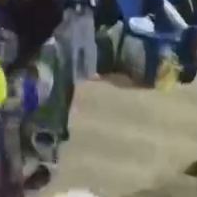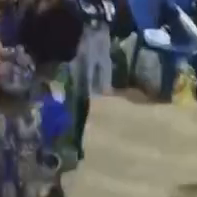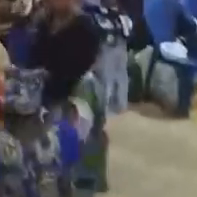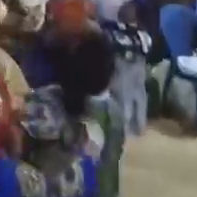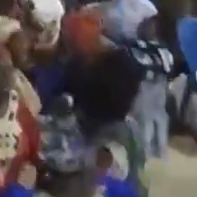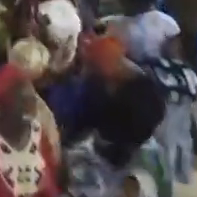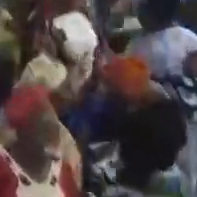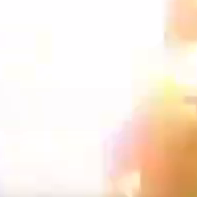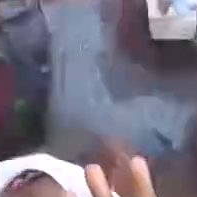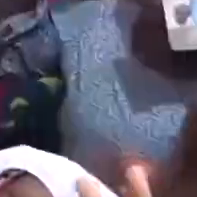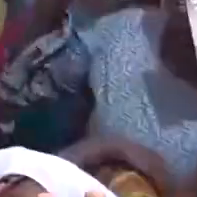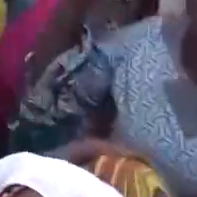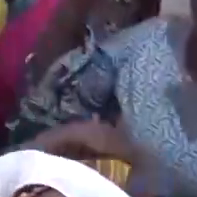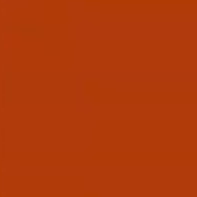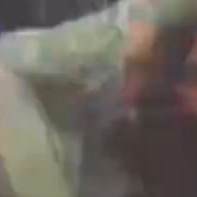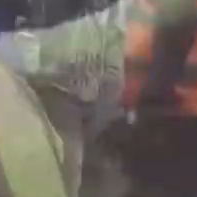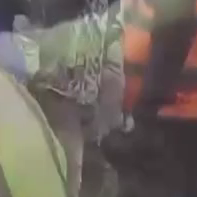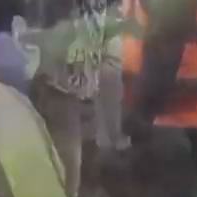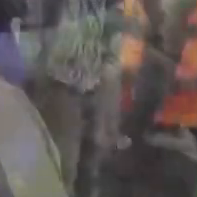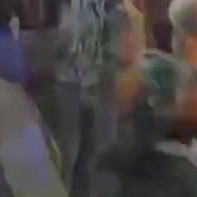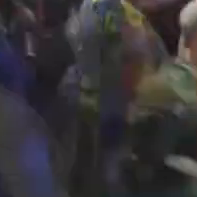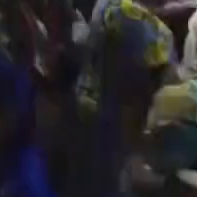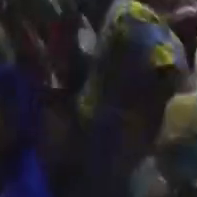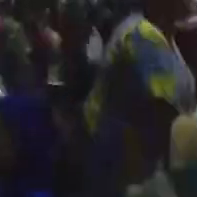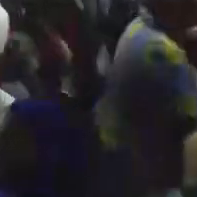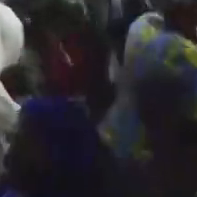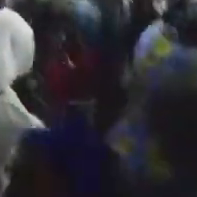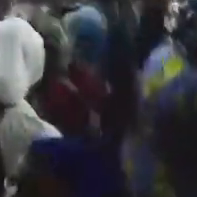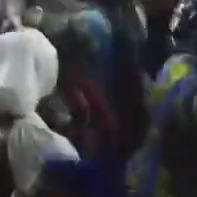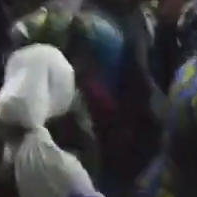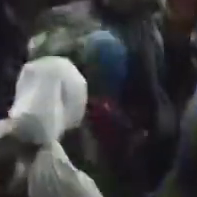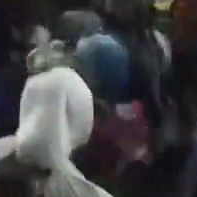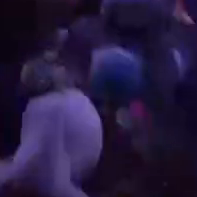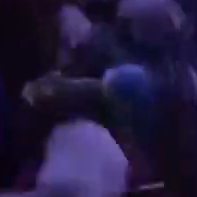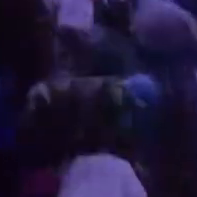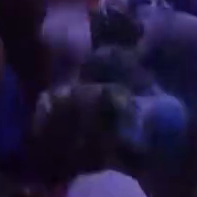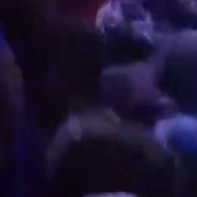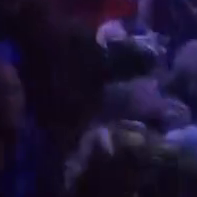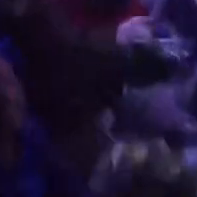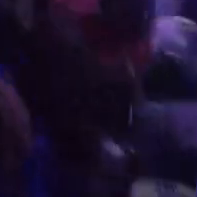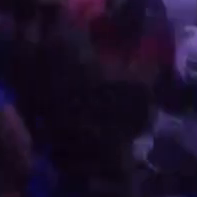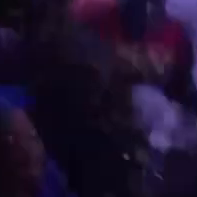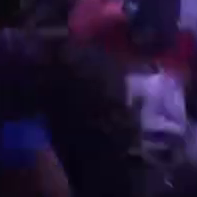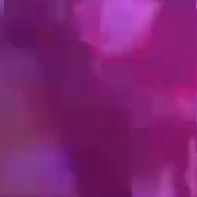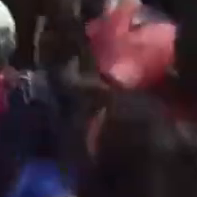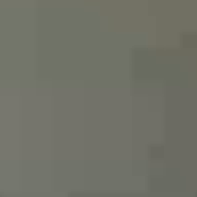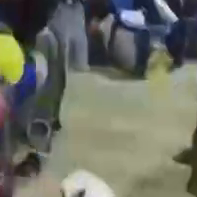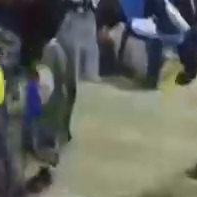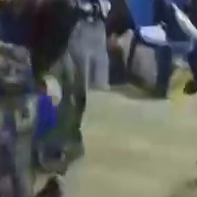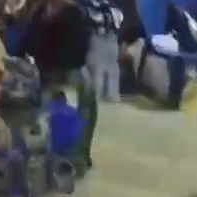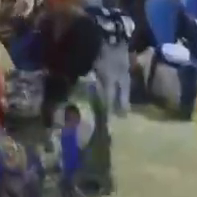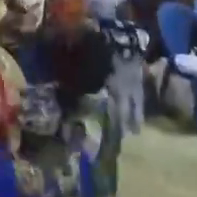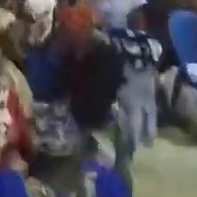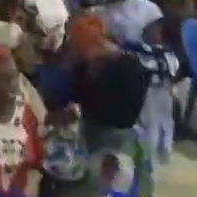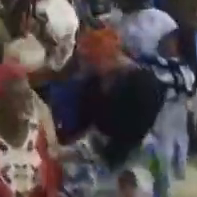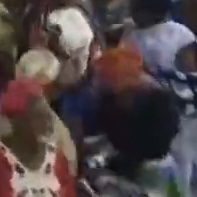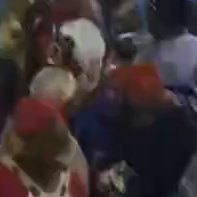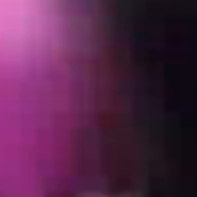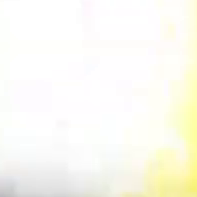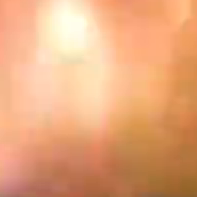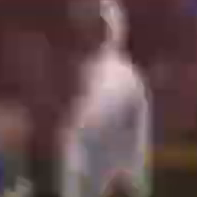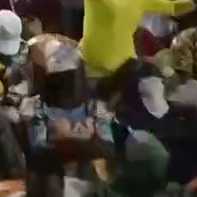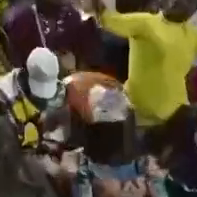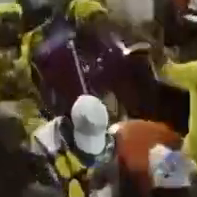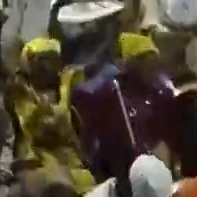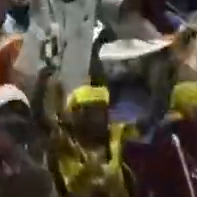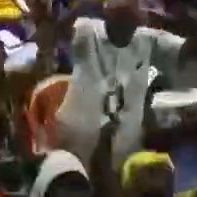Adura oko ojo tun lo lowo o ti gbona giri giri ojo mi ke lo ku o ka ki ori gun mere